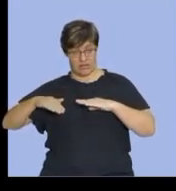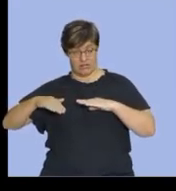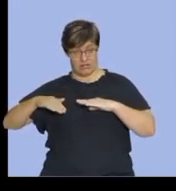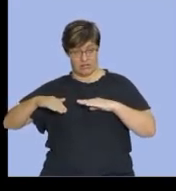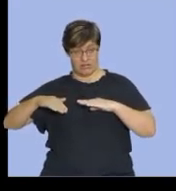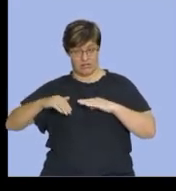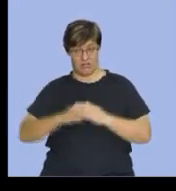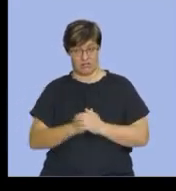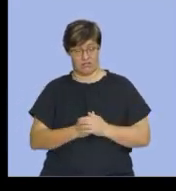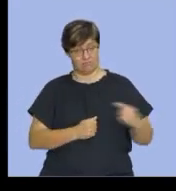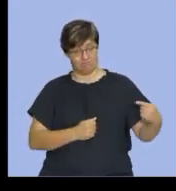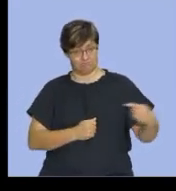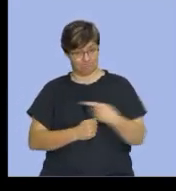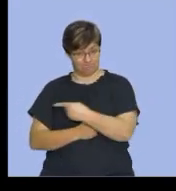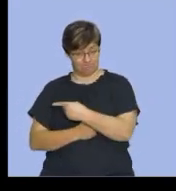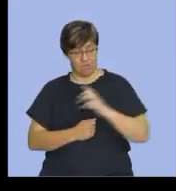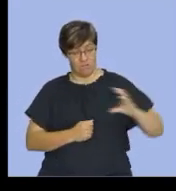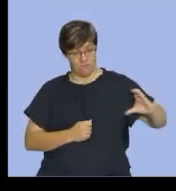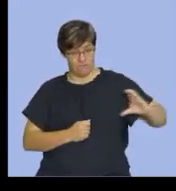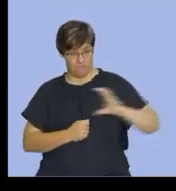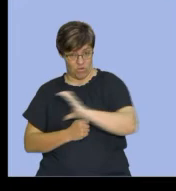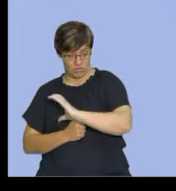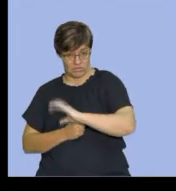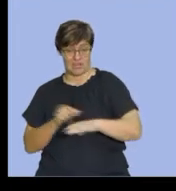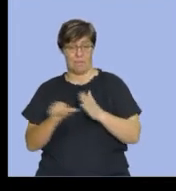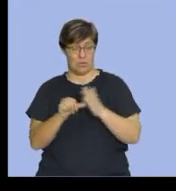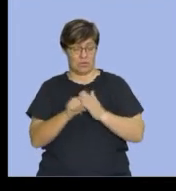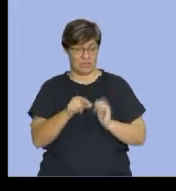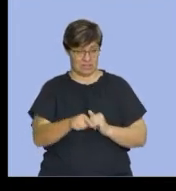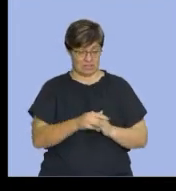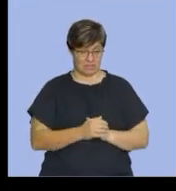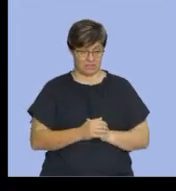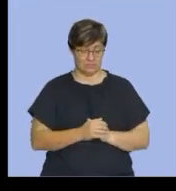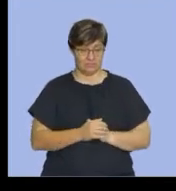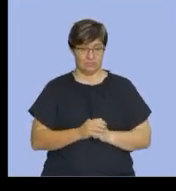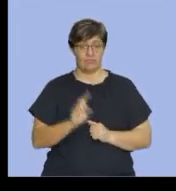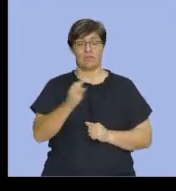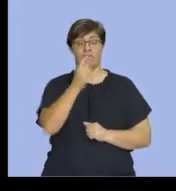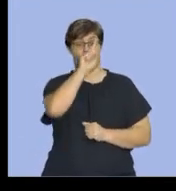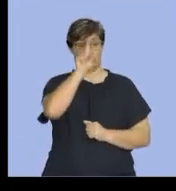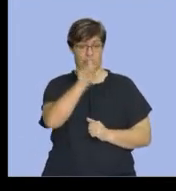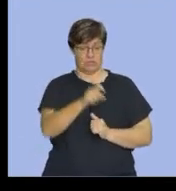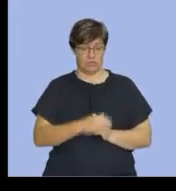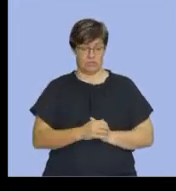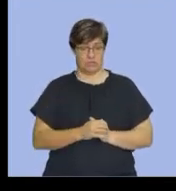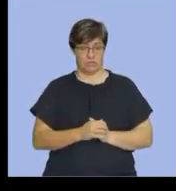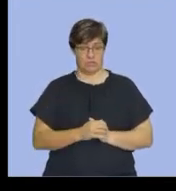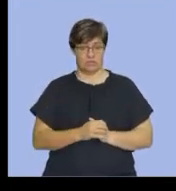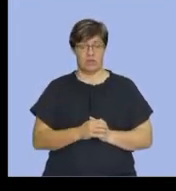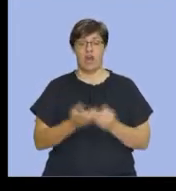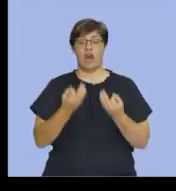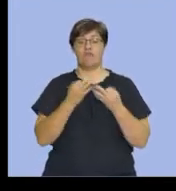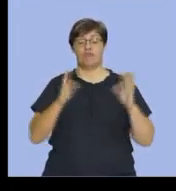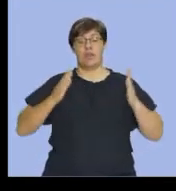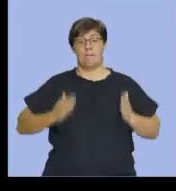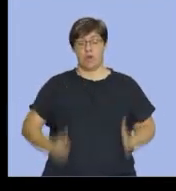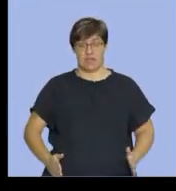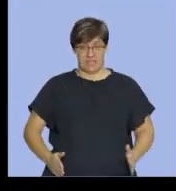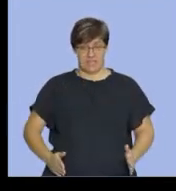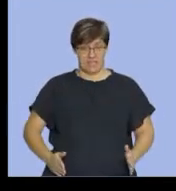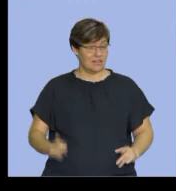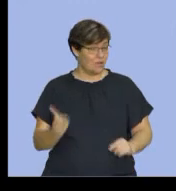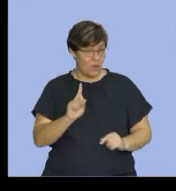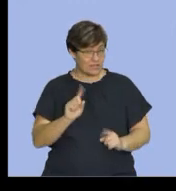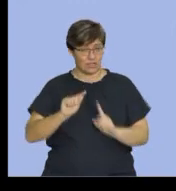so it's the horizontal forces that are important for us. First question, draw a free body diagram. Free